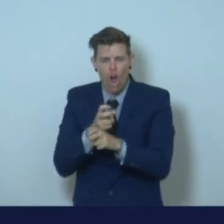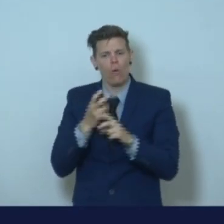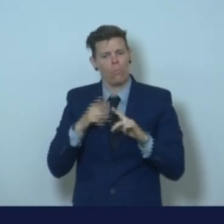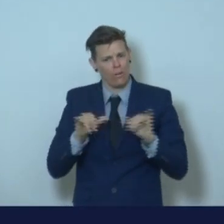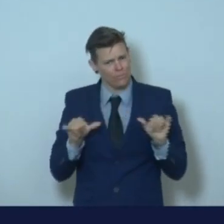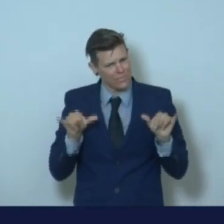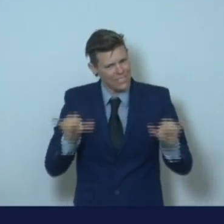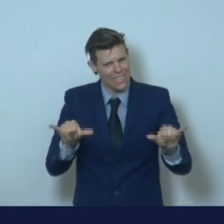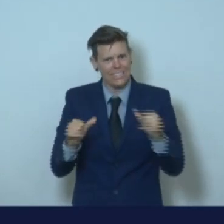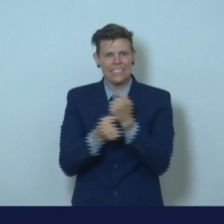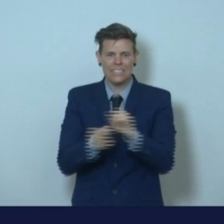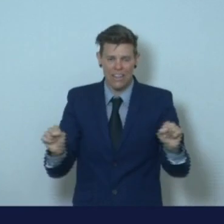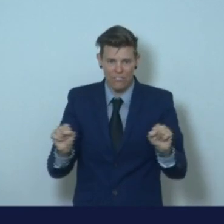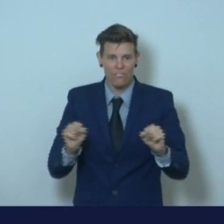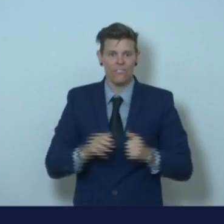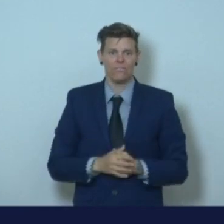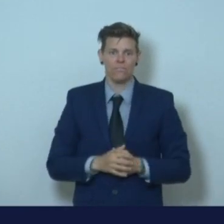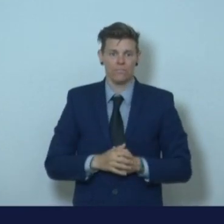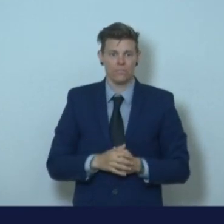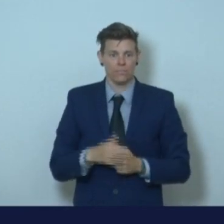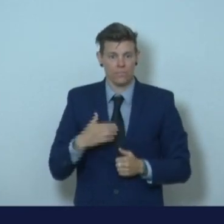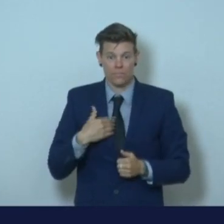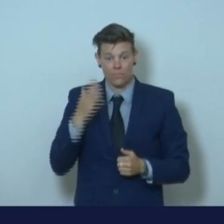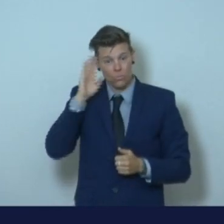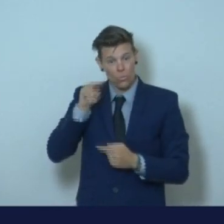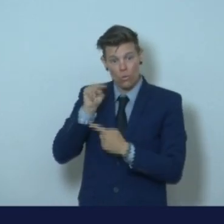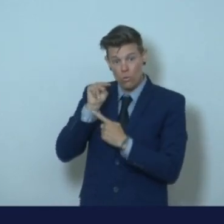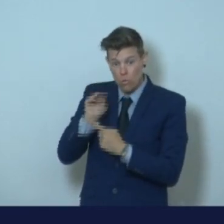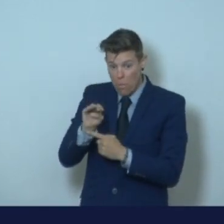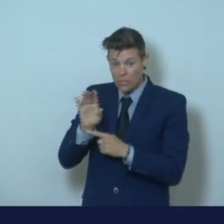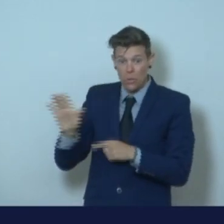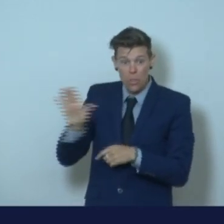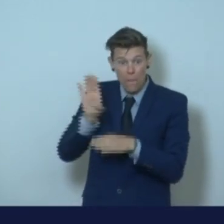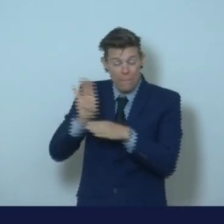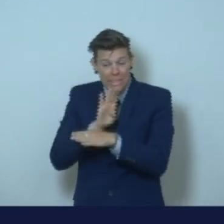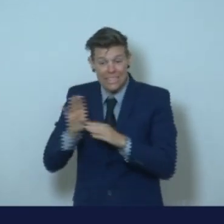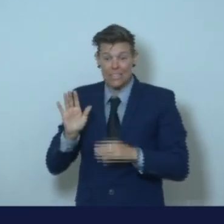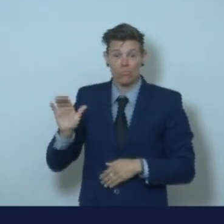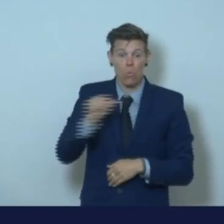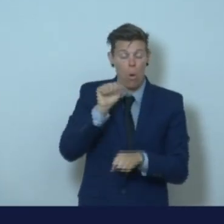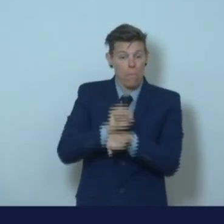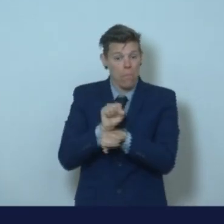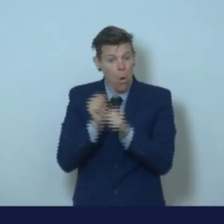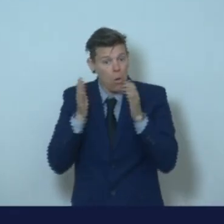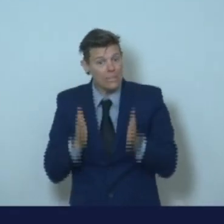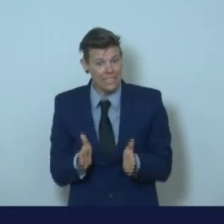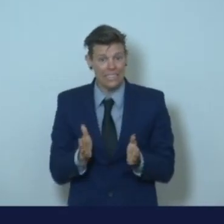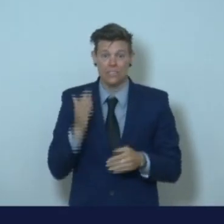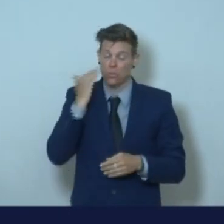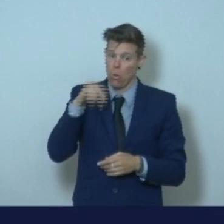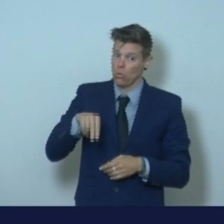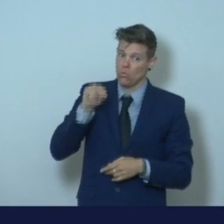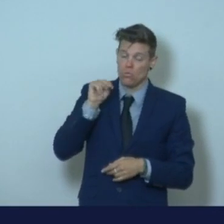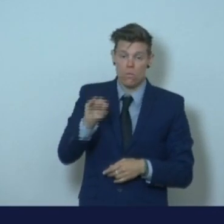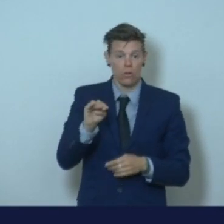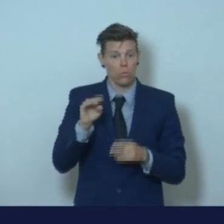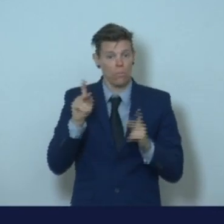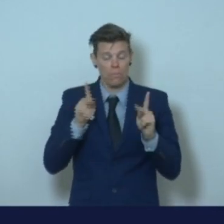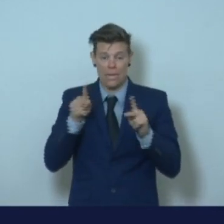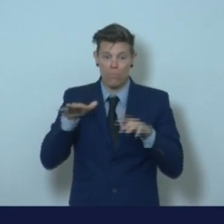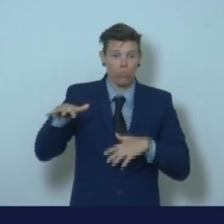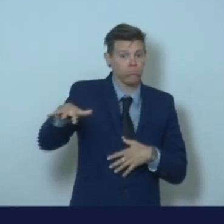that every single New Mexico business is concerned about their employees. I have no doubt that the New Mexico public is clear that we